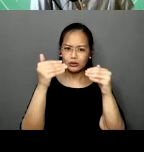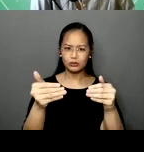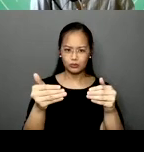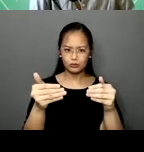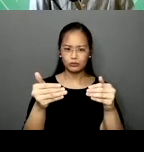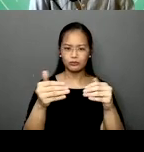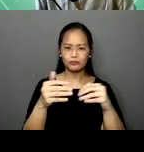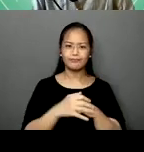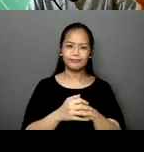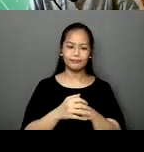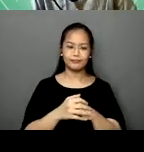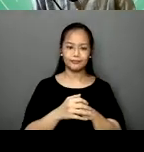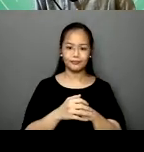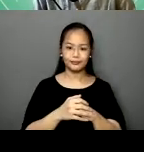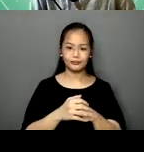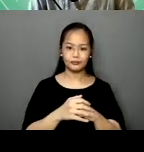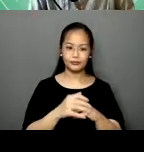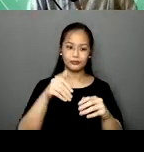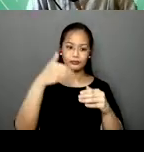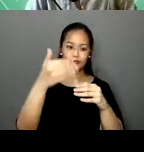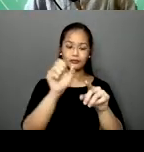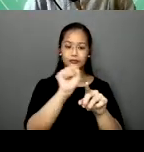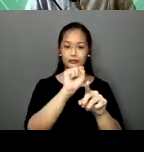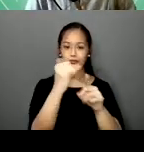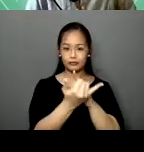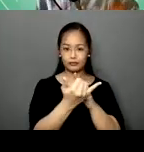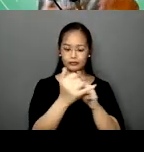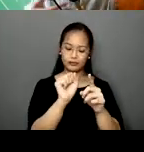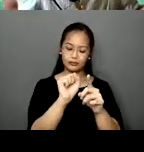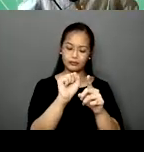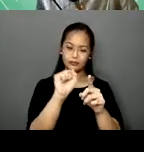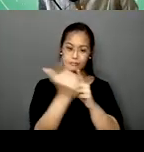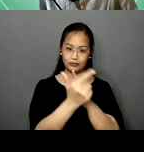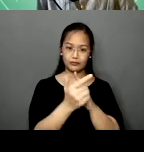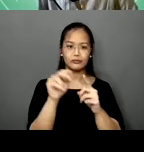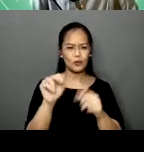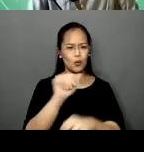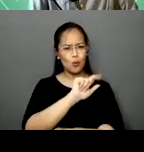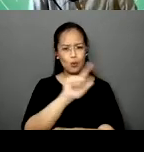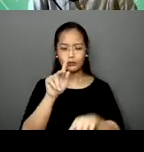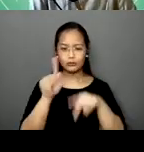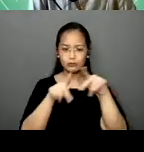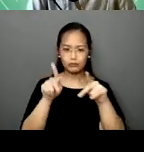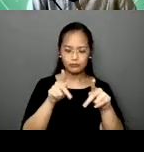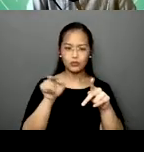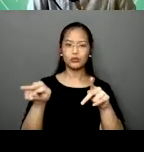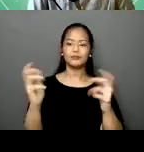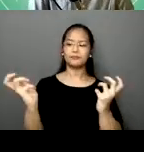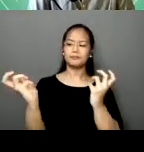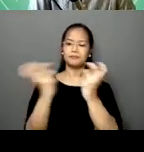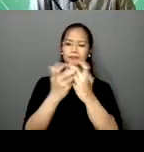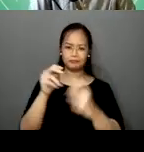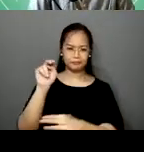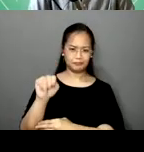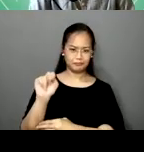cost. So again, social means you have to be able to address all people with those needs, no matter who